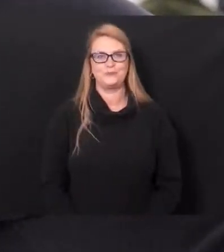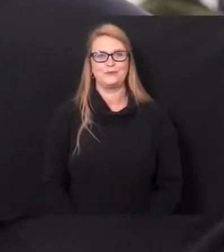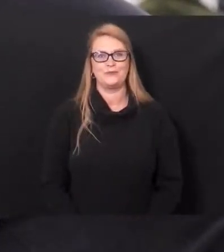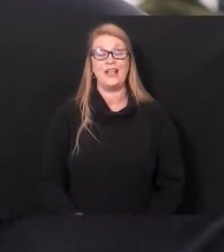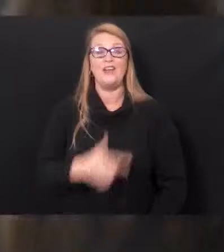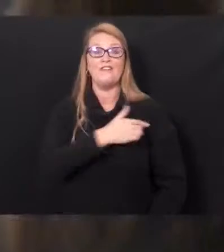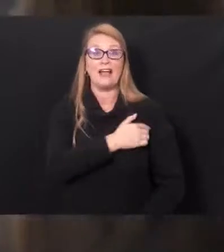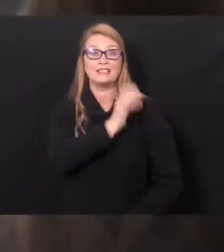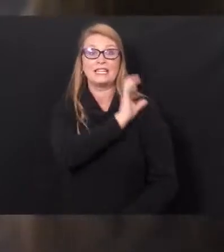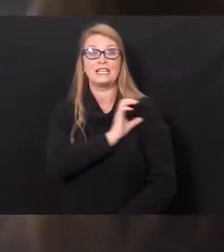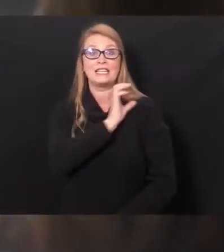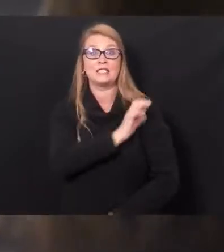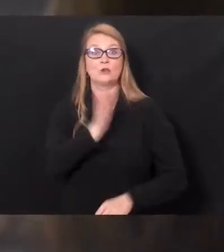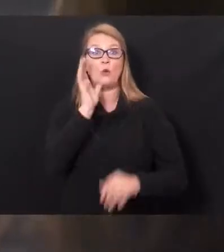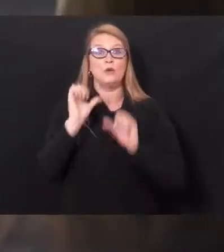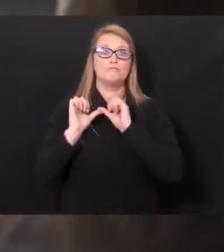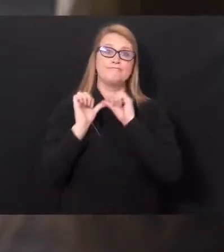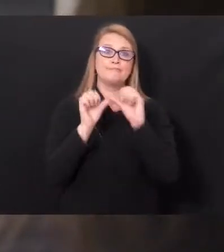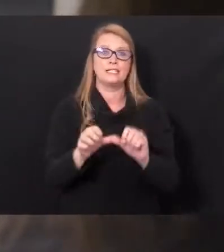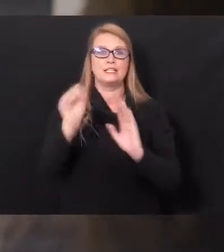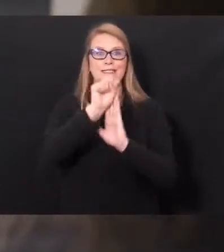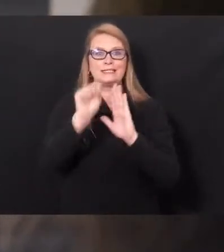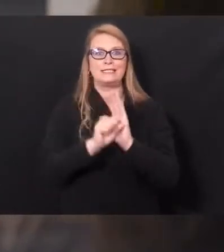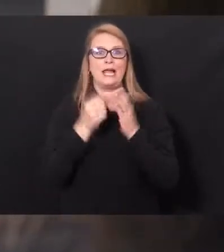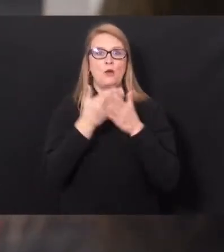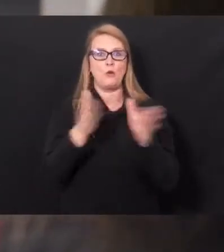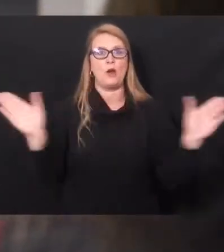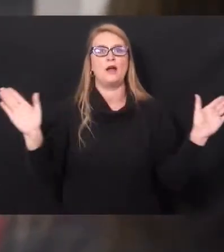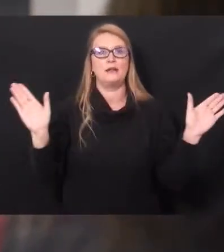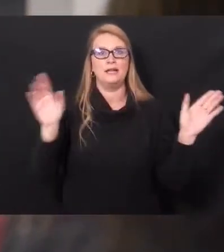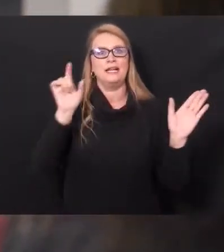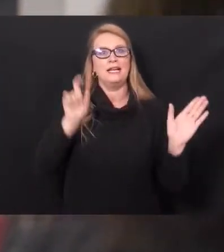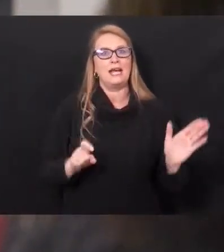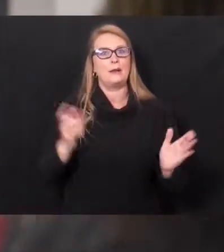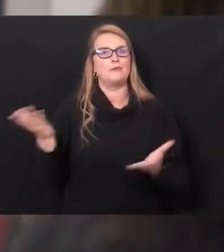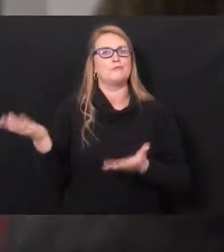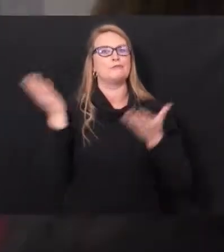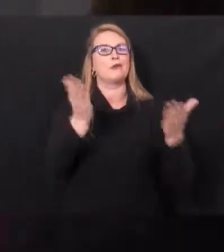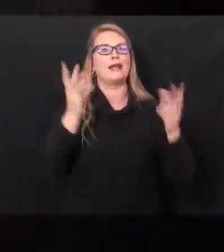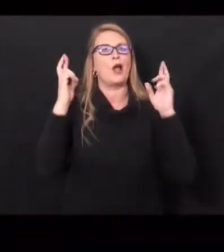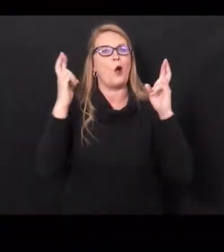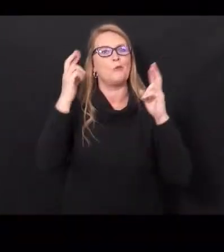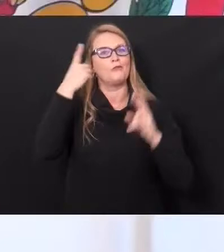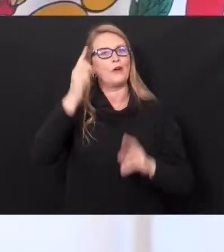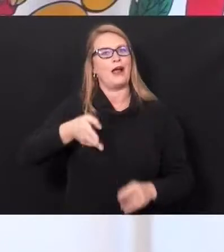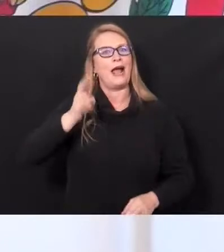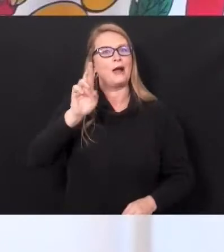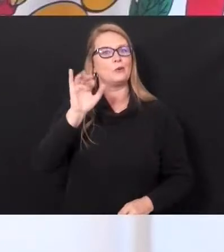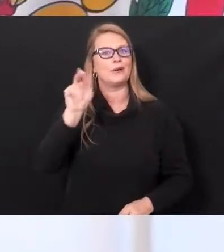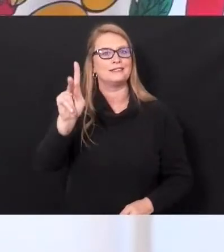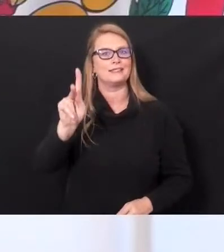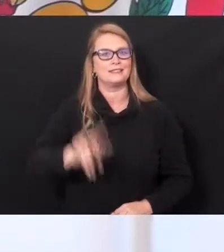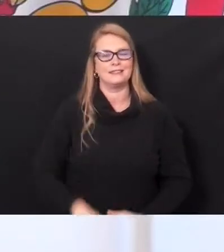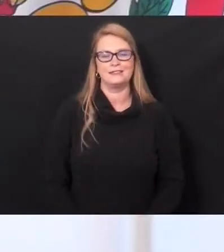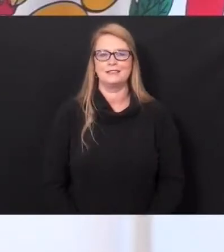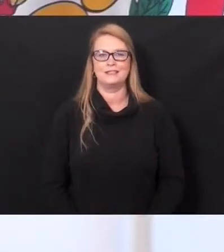Vaccination clinics will continue to be held statewide, bringing more hope to those at the highest risk.